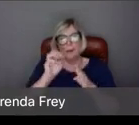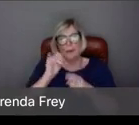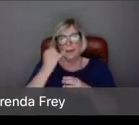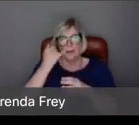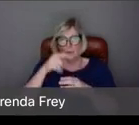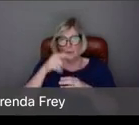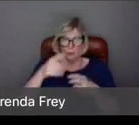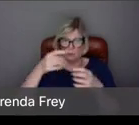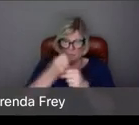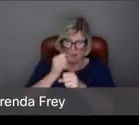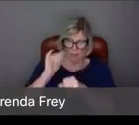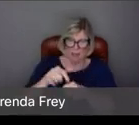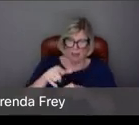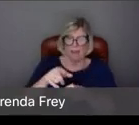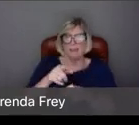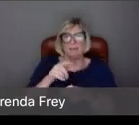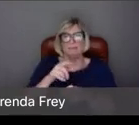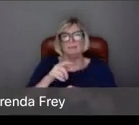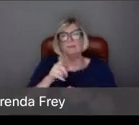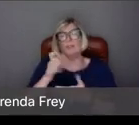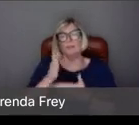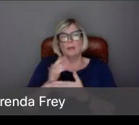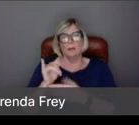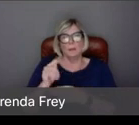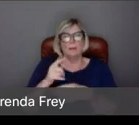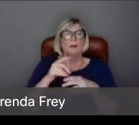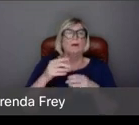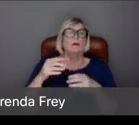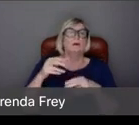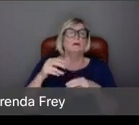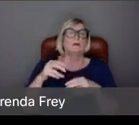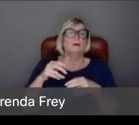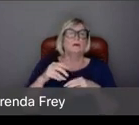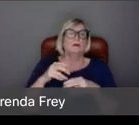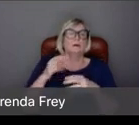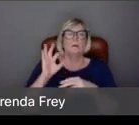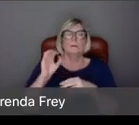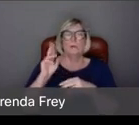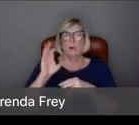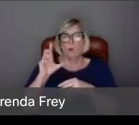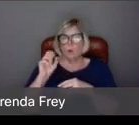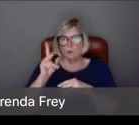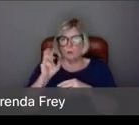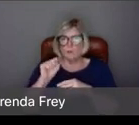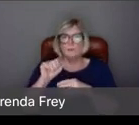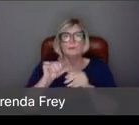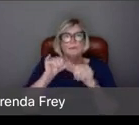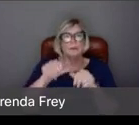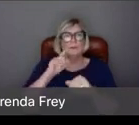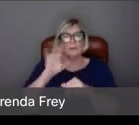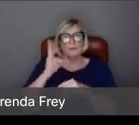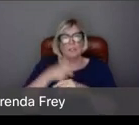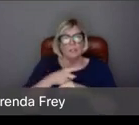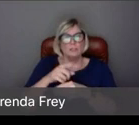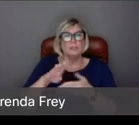crazy. Foreclosures and short sales, that'll stay on for 7 years. Discharge Chapter 7 bankruptcy,